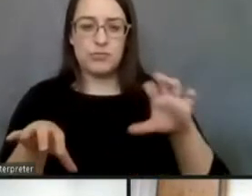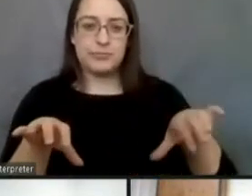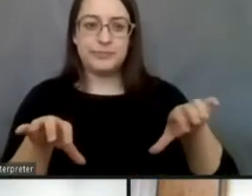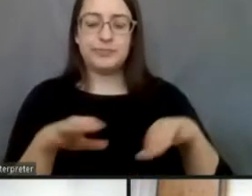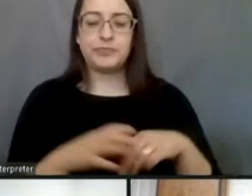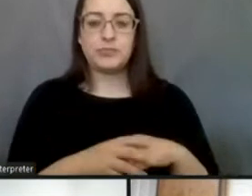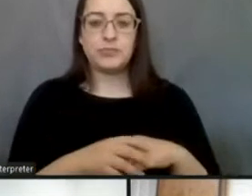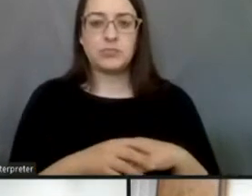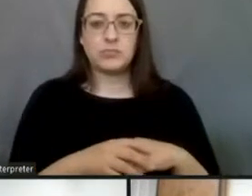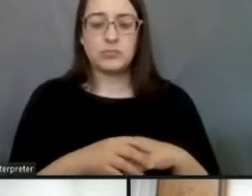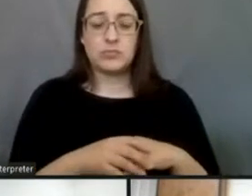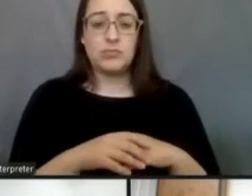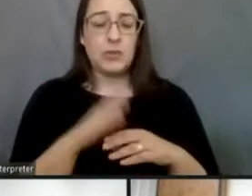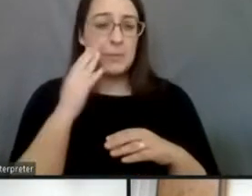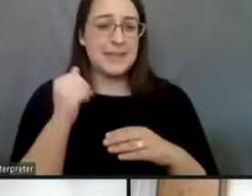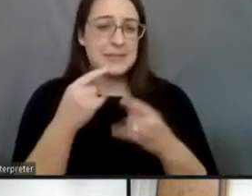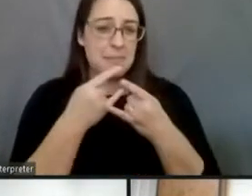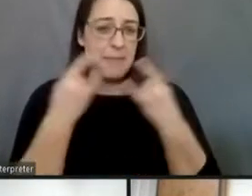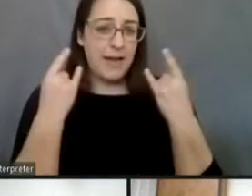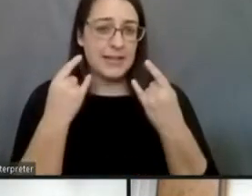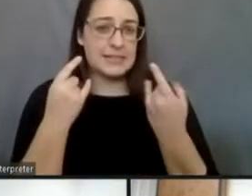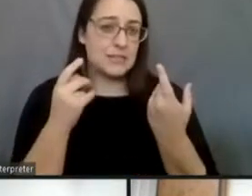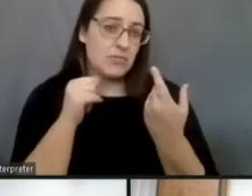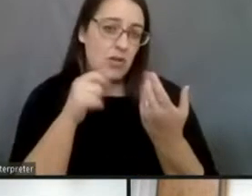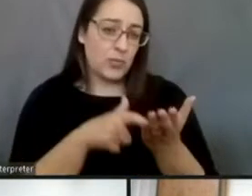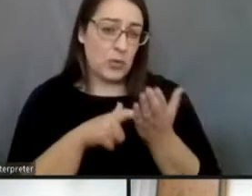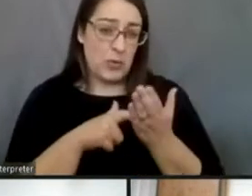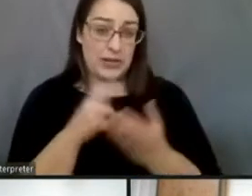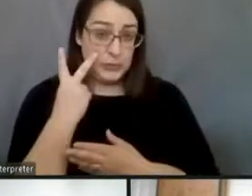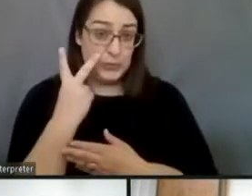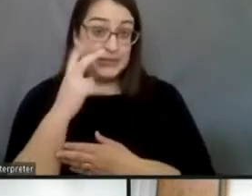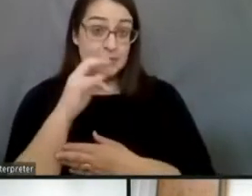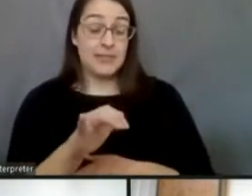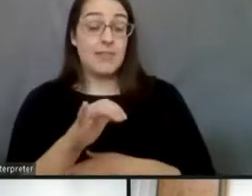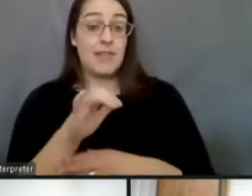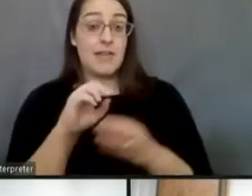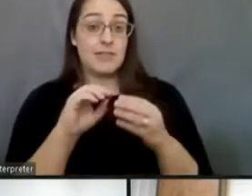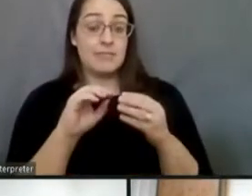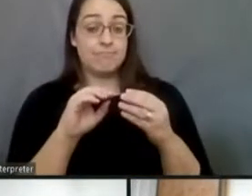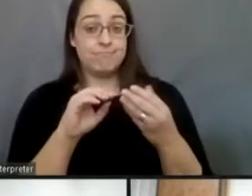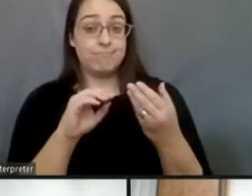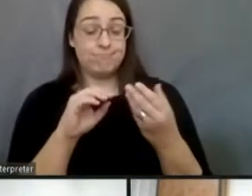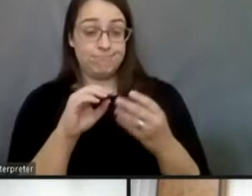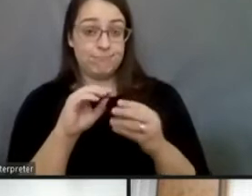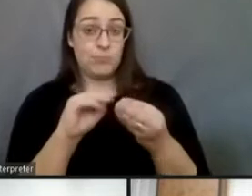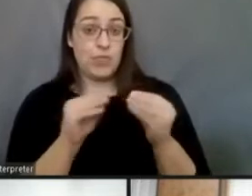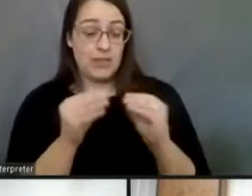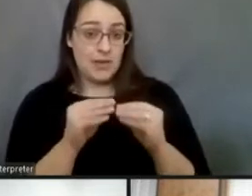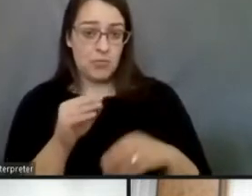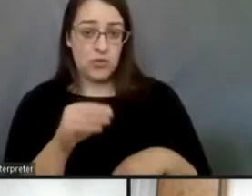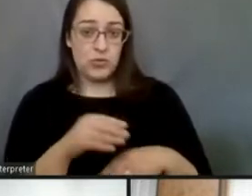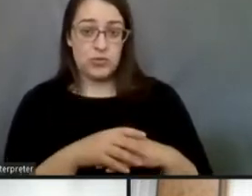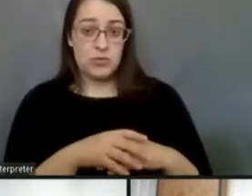area making mask optional. Is that something you're seeing with the numbers coming in?